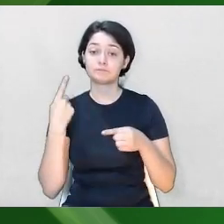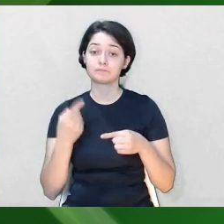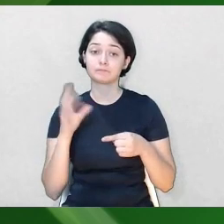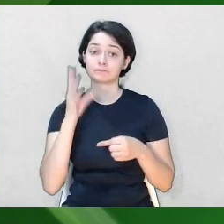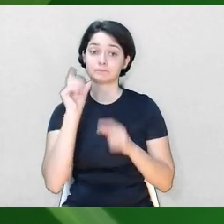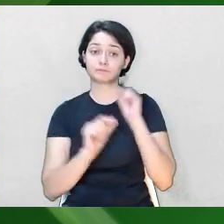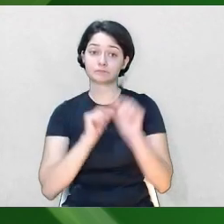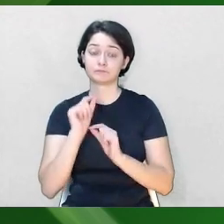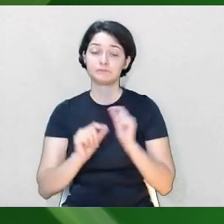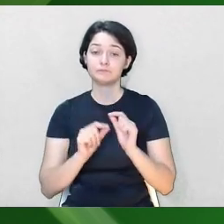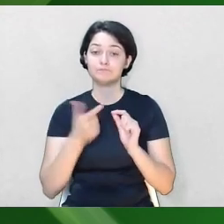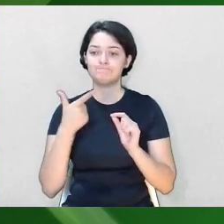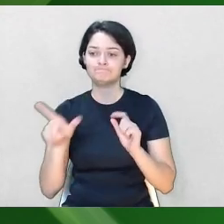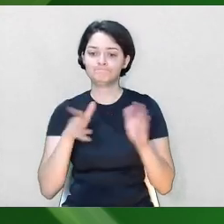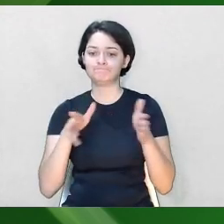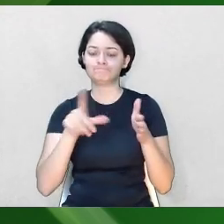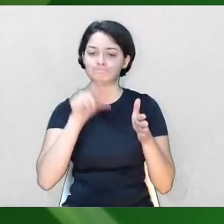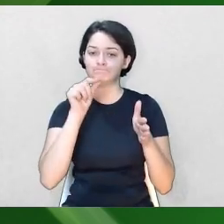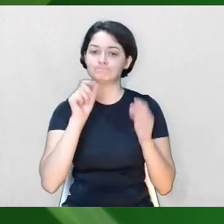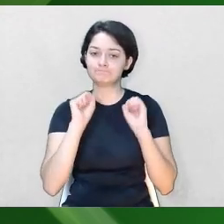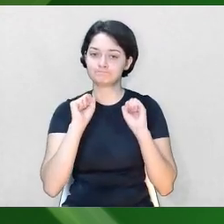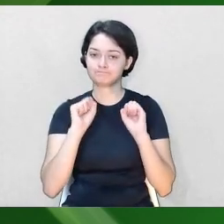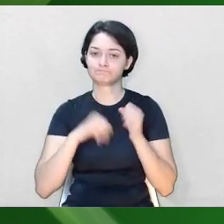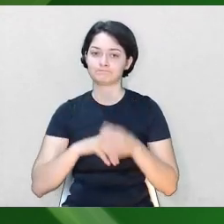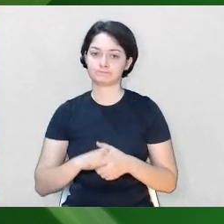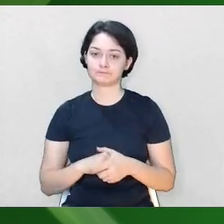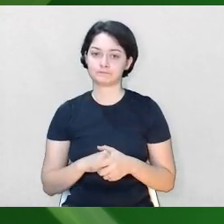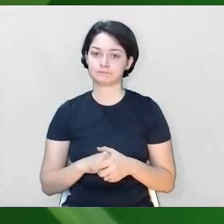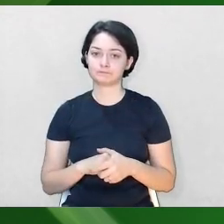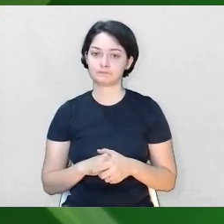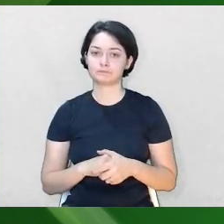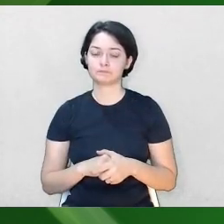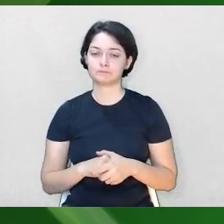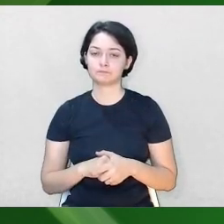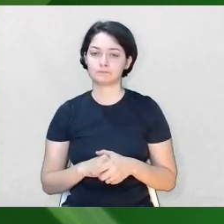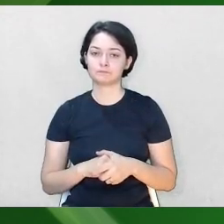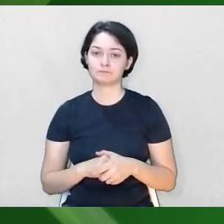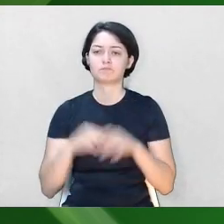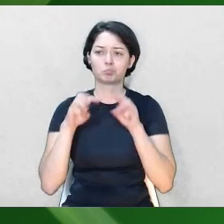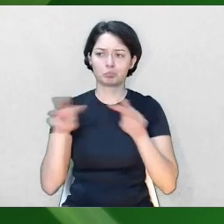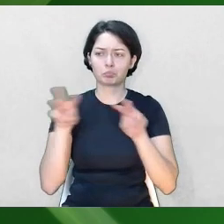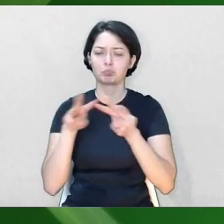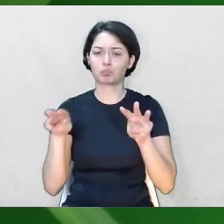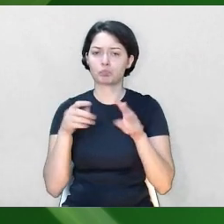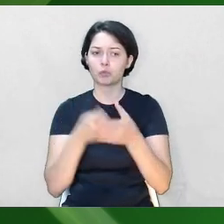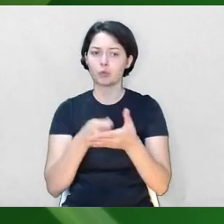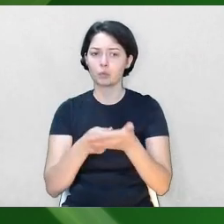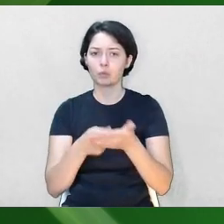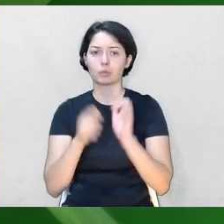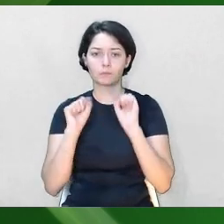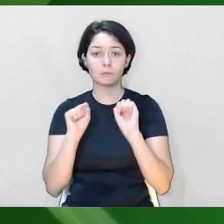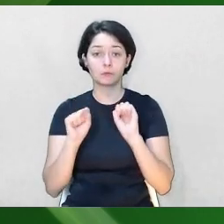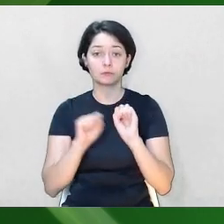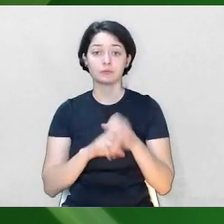After this, what happens is we have some other options. The person is in the channel, we can do some marketing, we